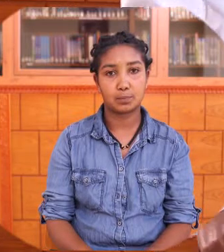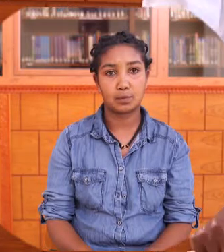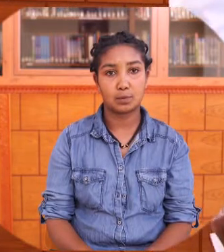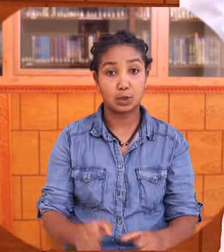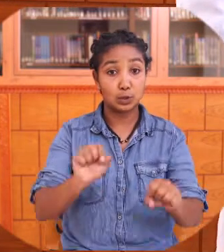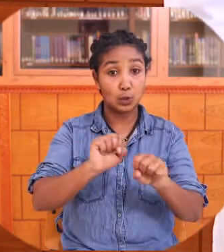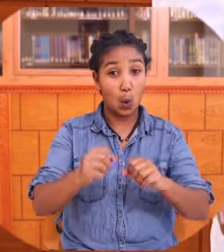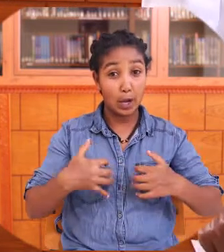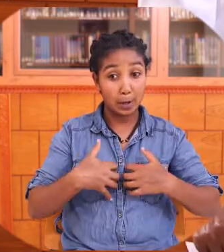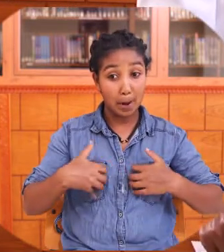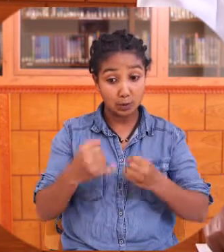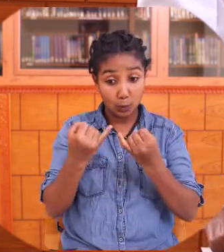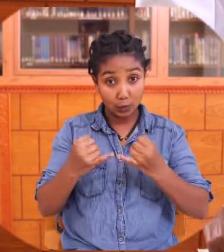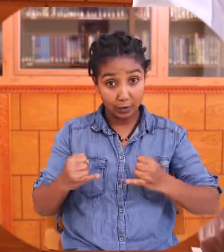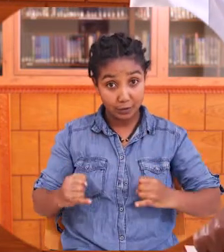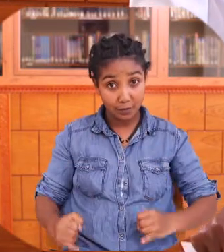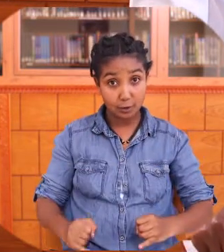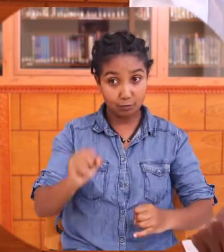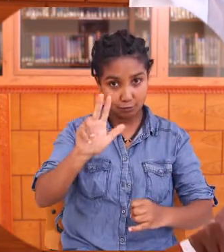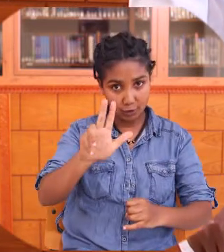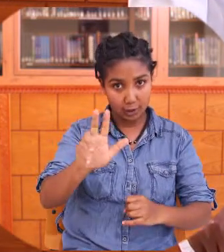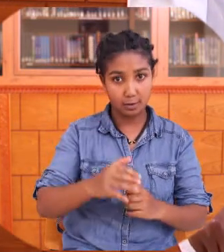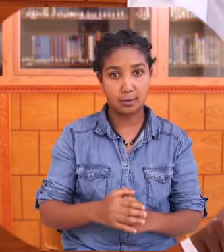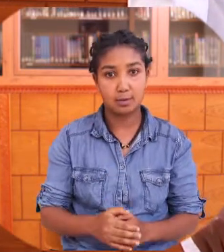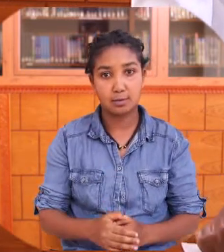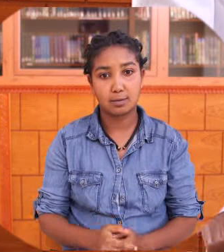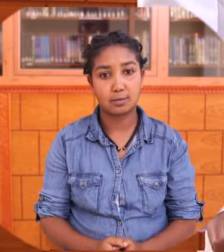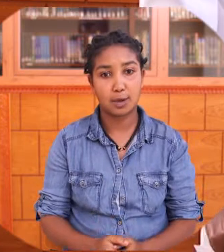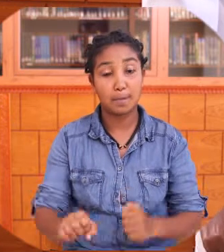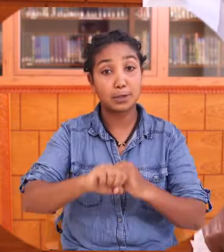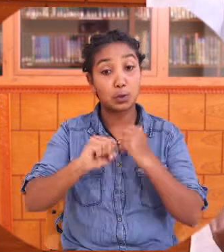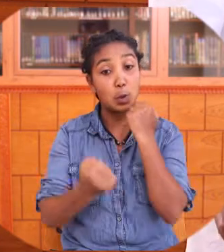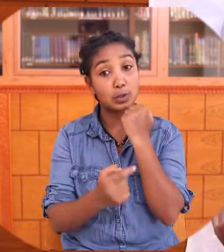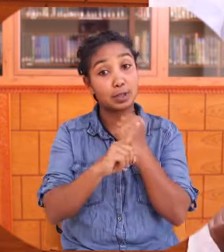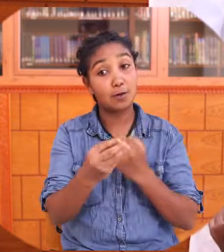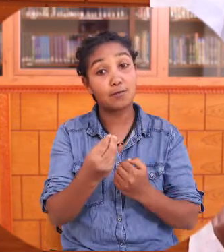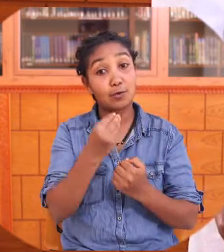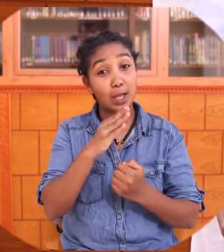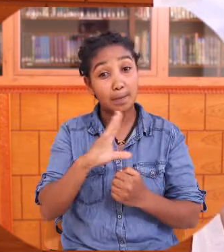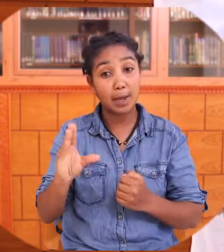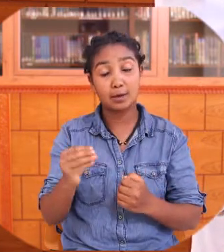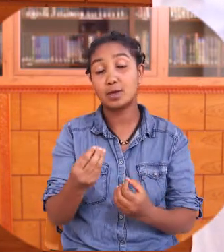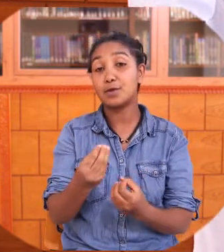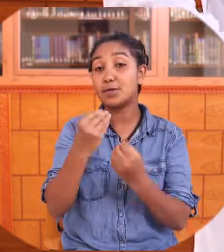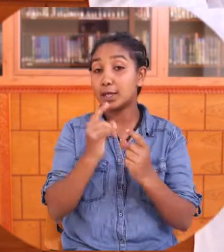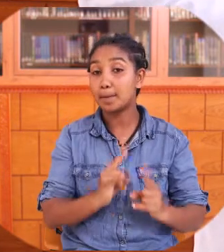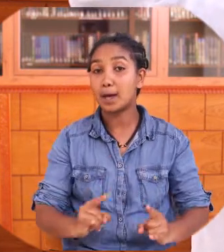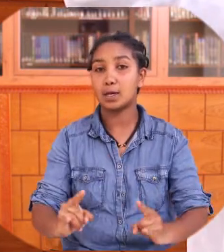So animals could be classified into three based on their food type and the feeding